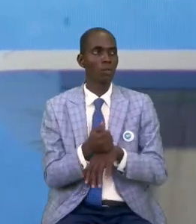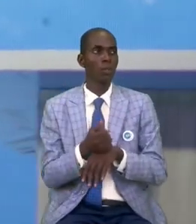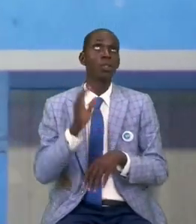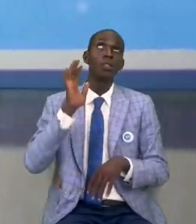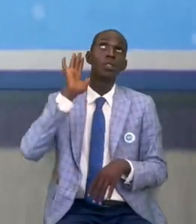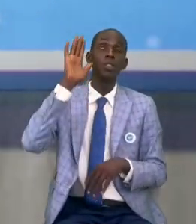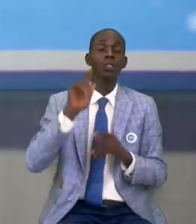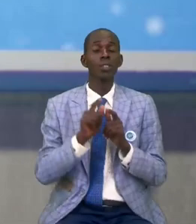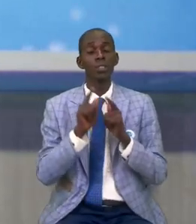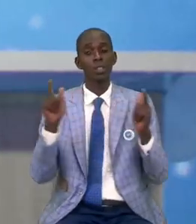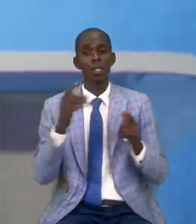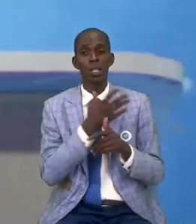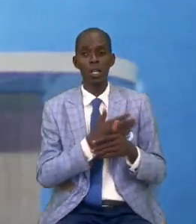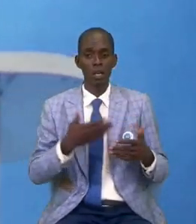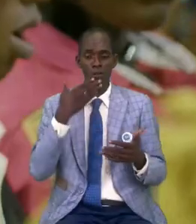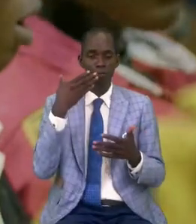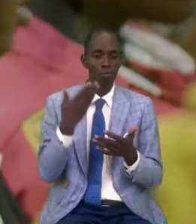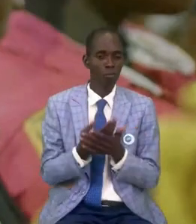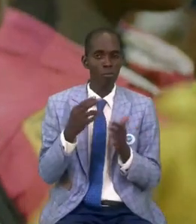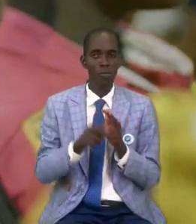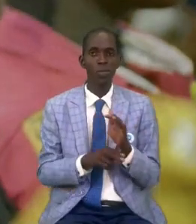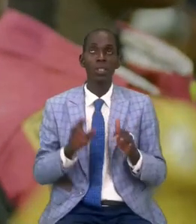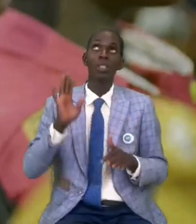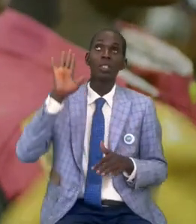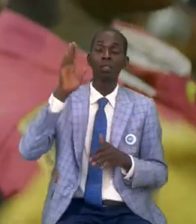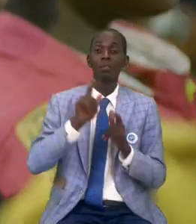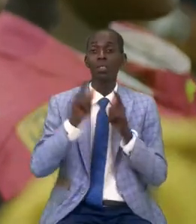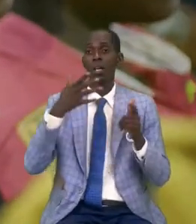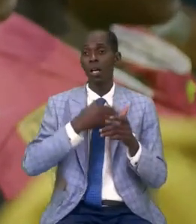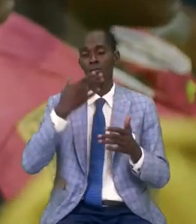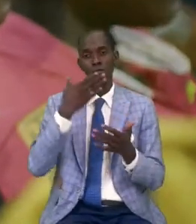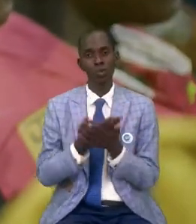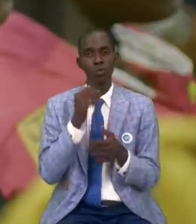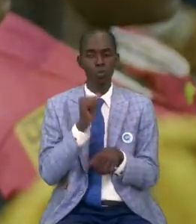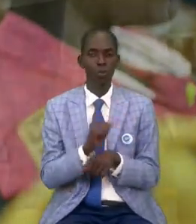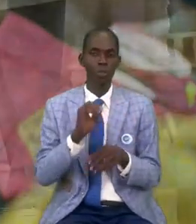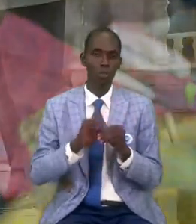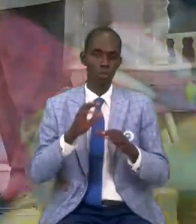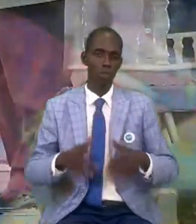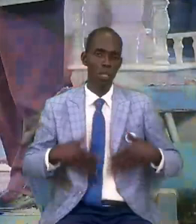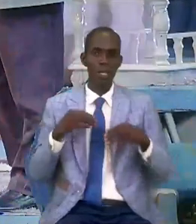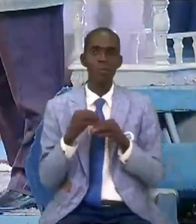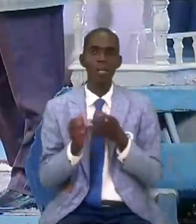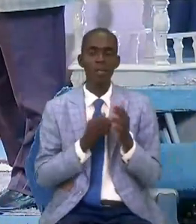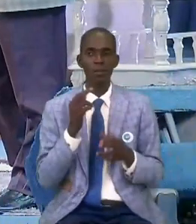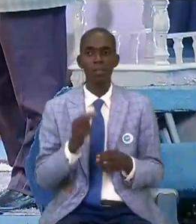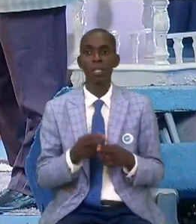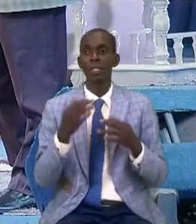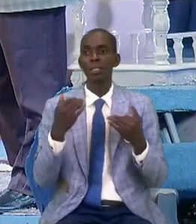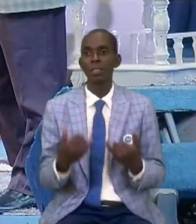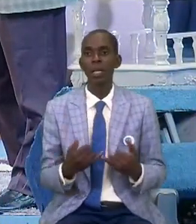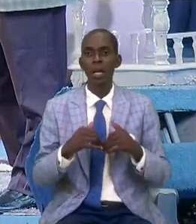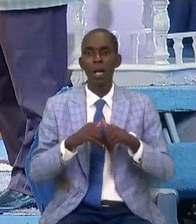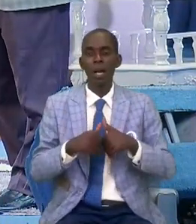works in your life in Jesus' name. Now, how does it happen? Because it will happen to you